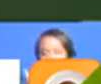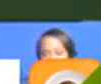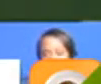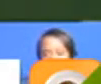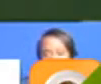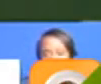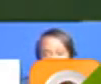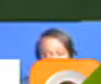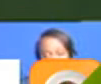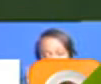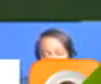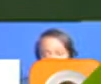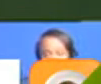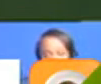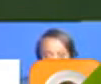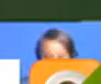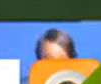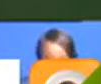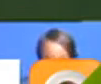election.